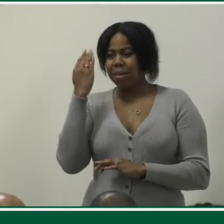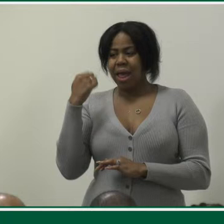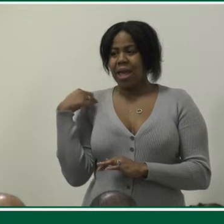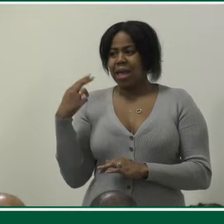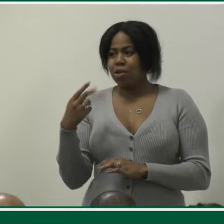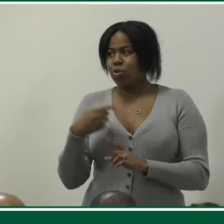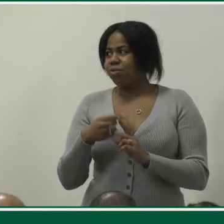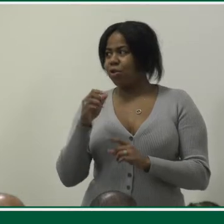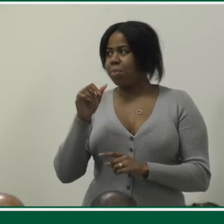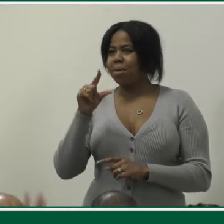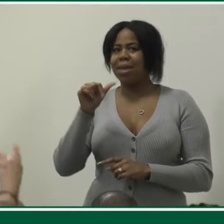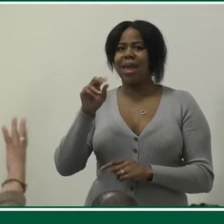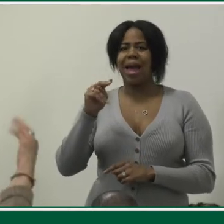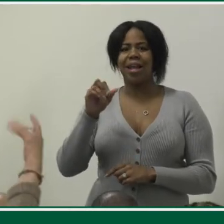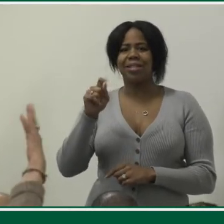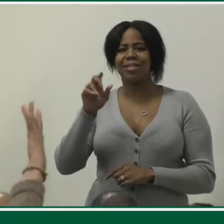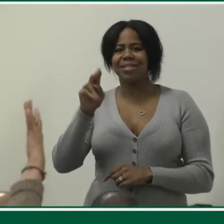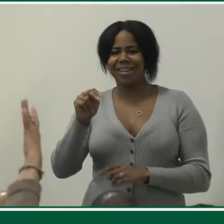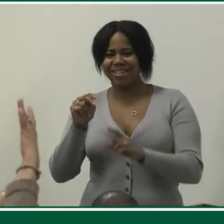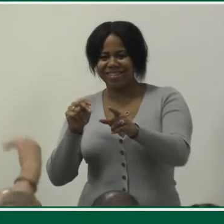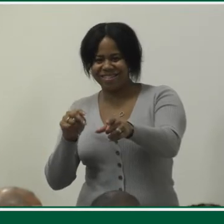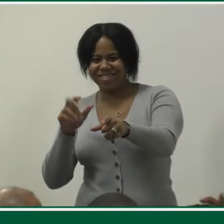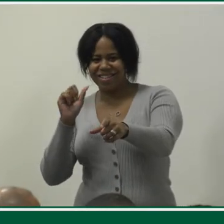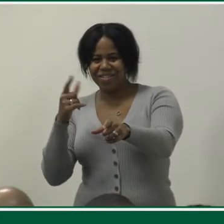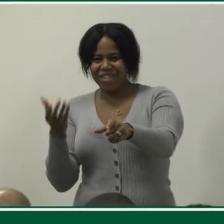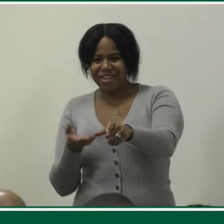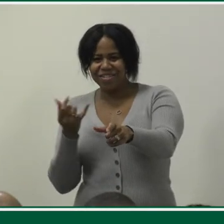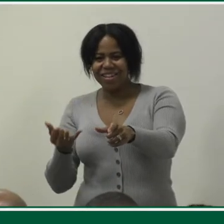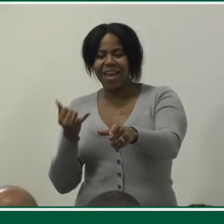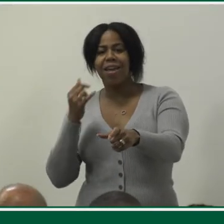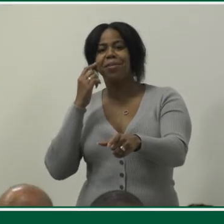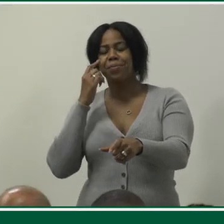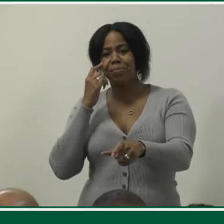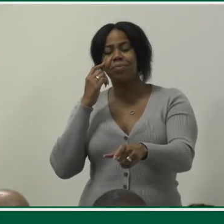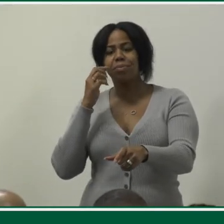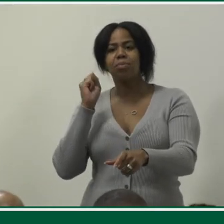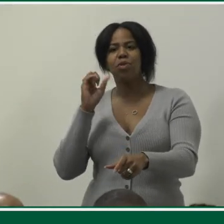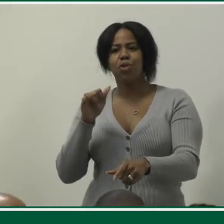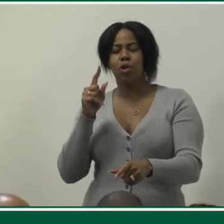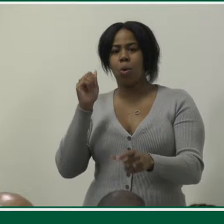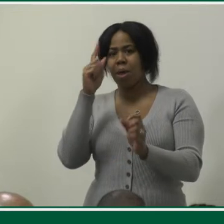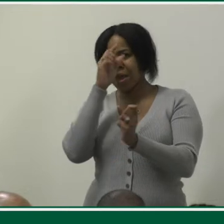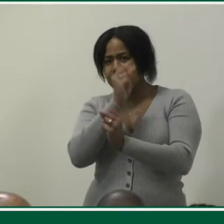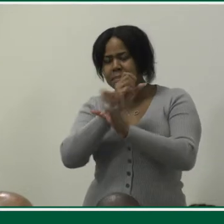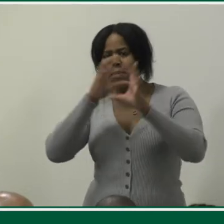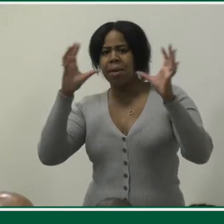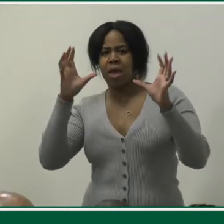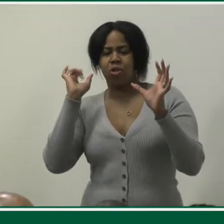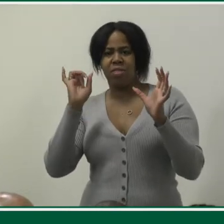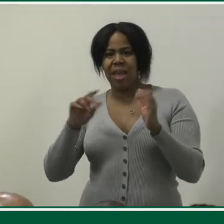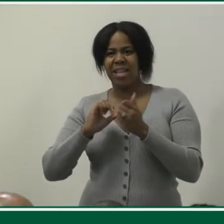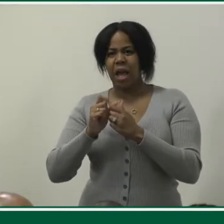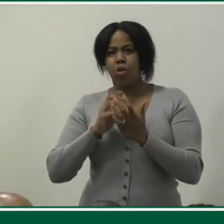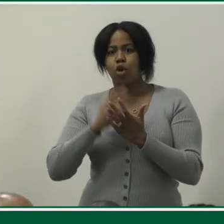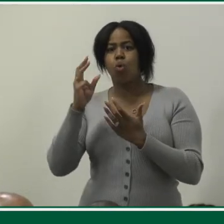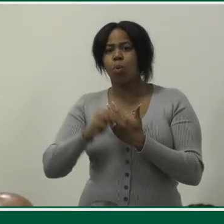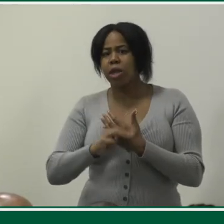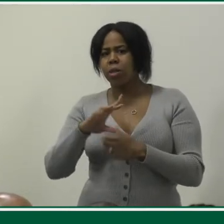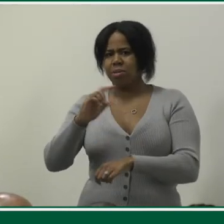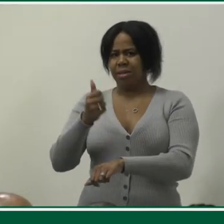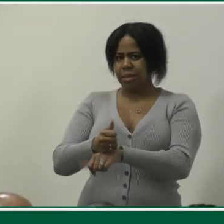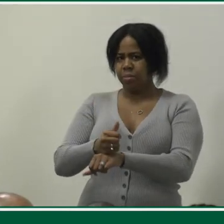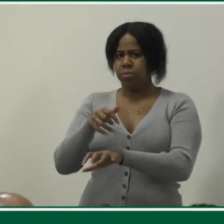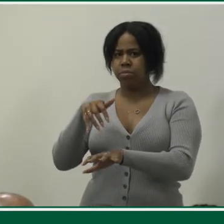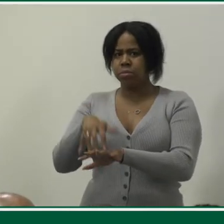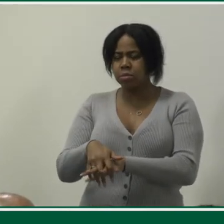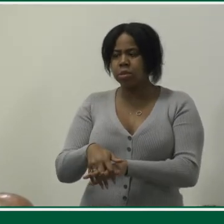Gaston, somewhere in here, right there, right? So imagine that's how the curriculum is being built out, is that there,